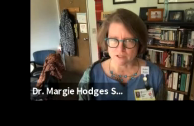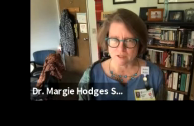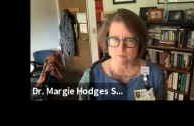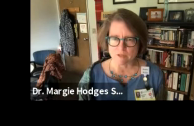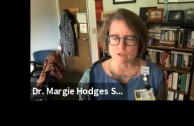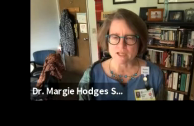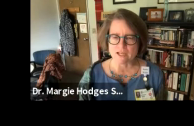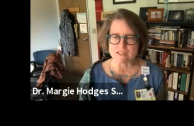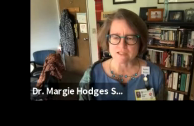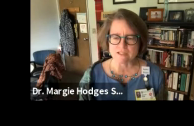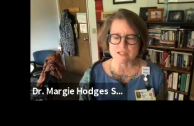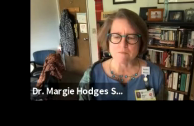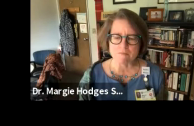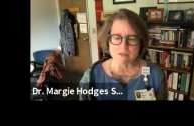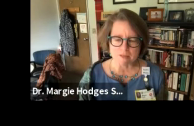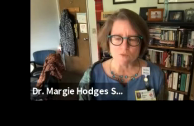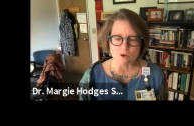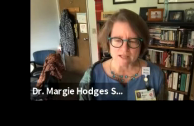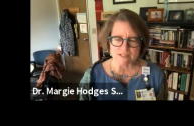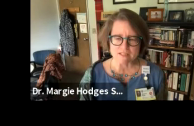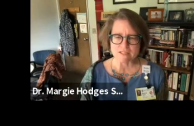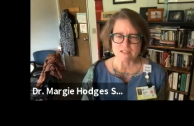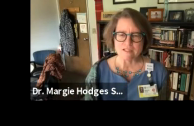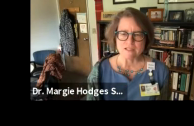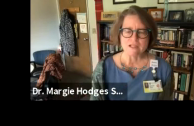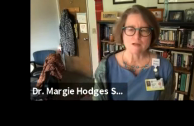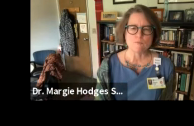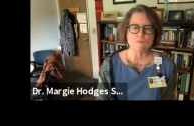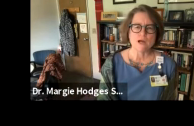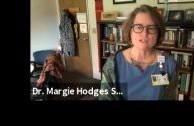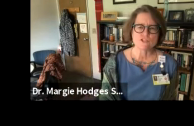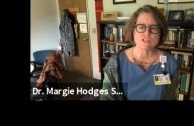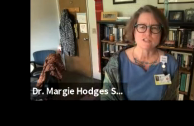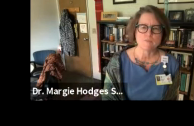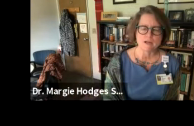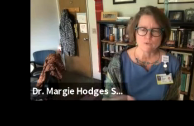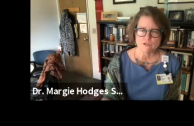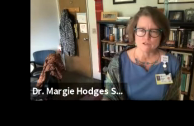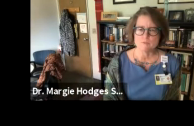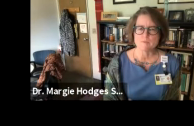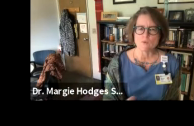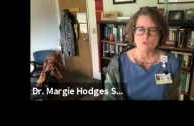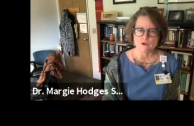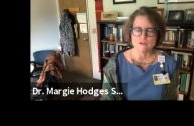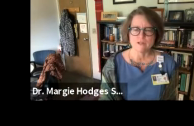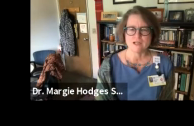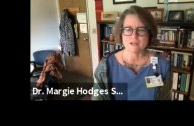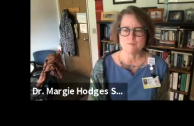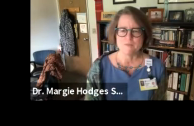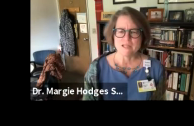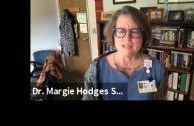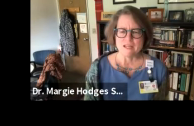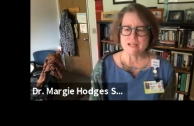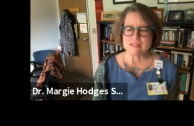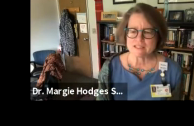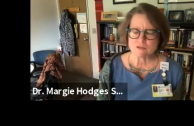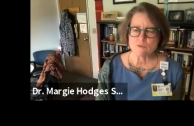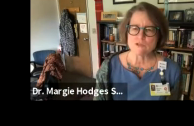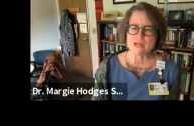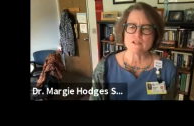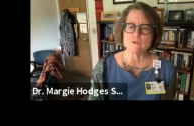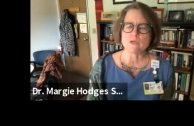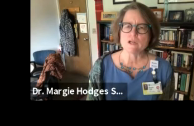are. And we're connected in many ways, not just by roads, but by water. And